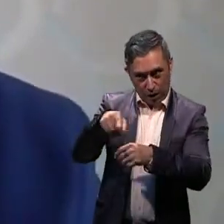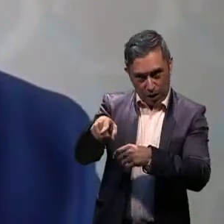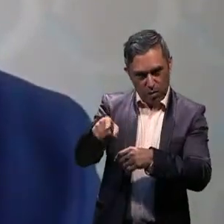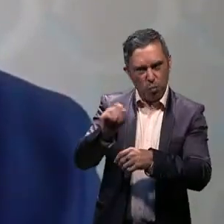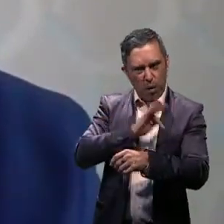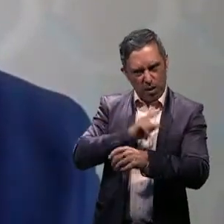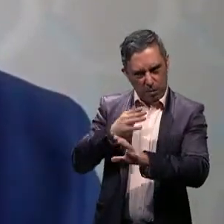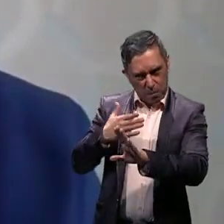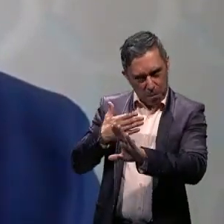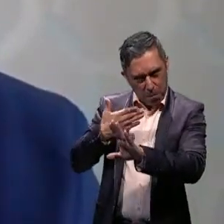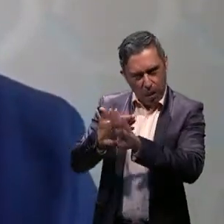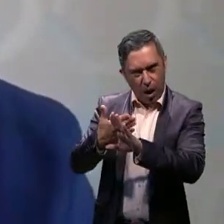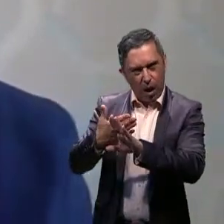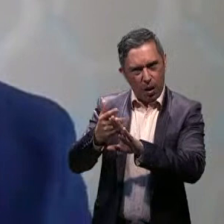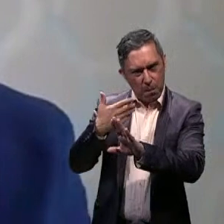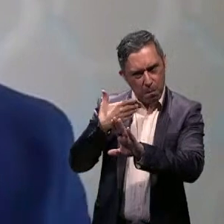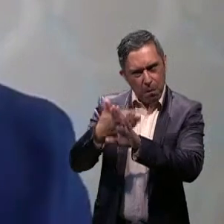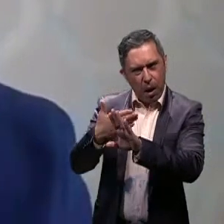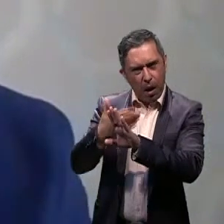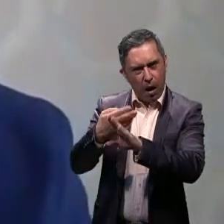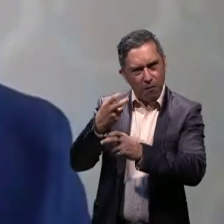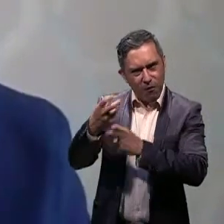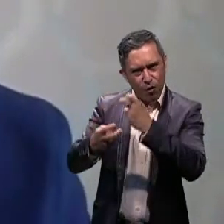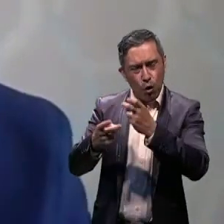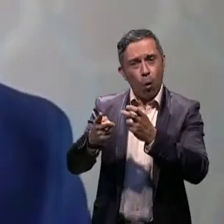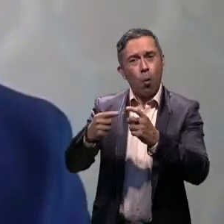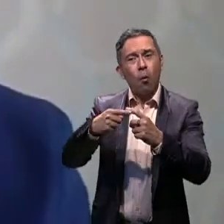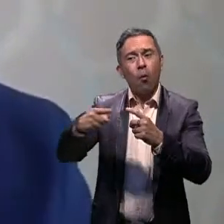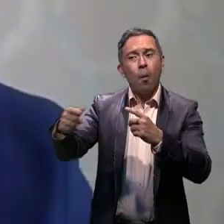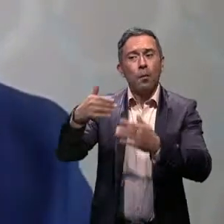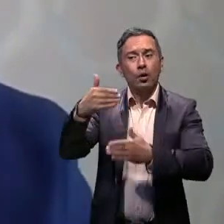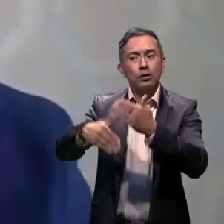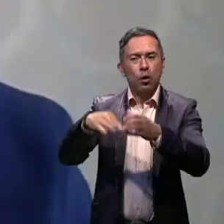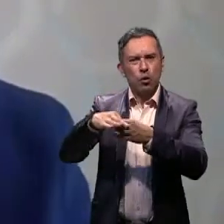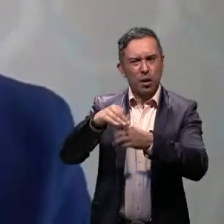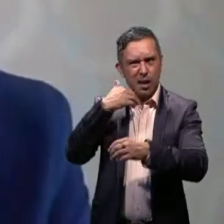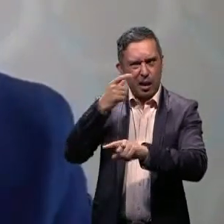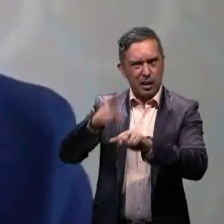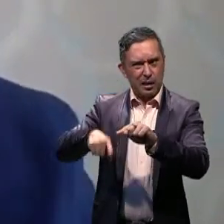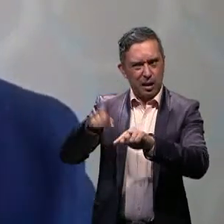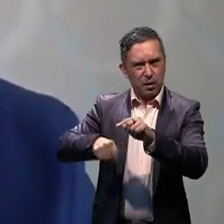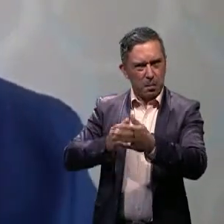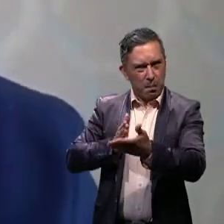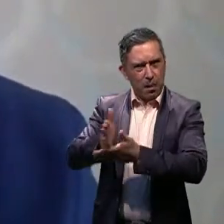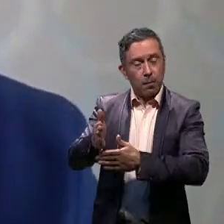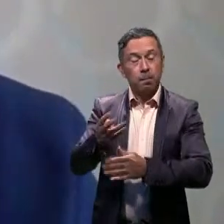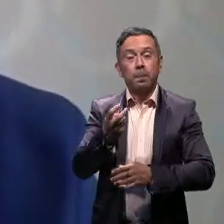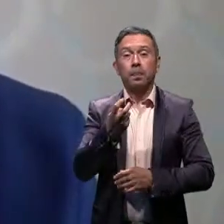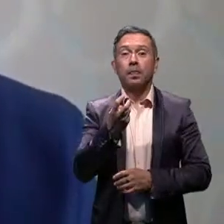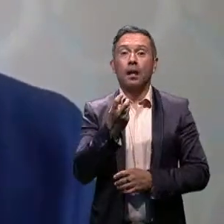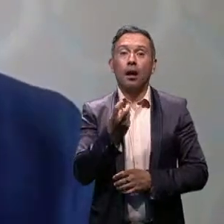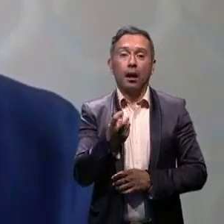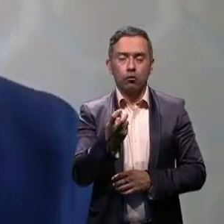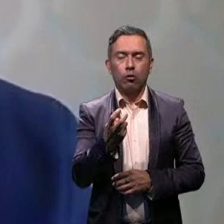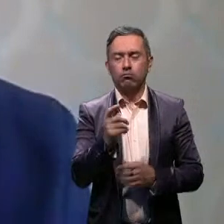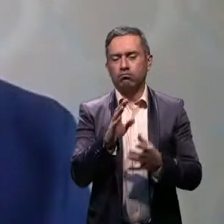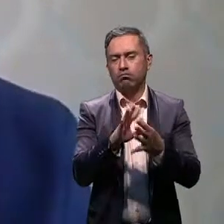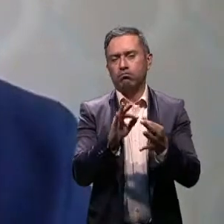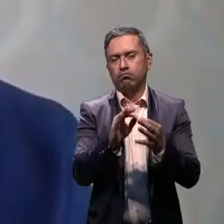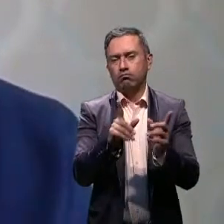or against the electoral authority. And I think that these are some of the features that